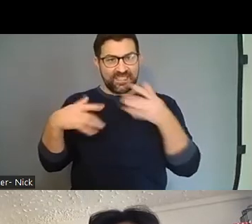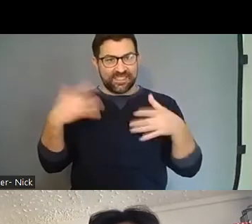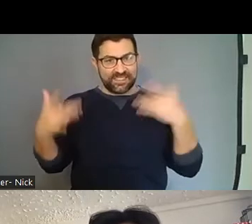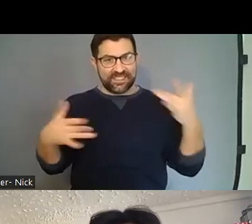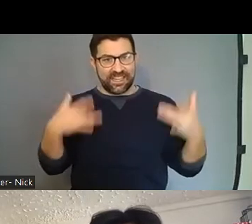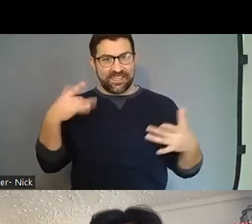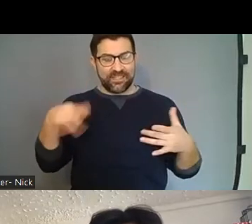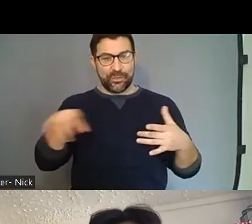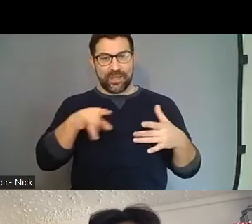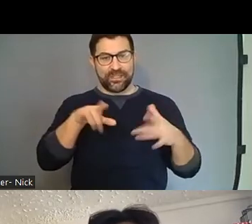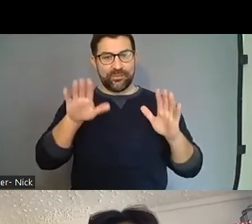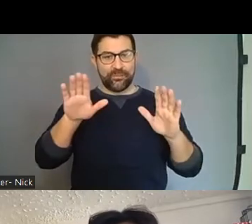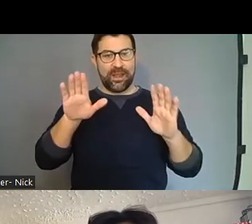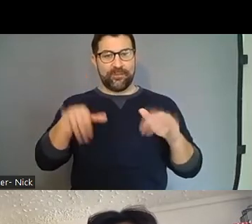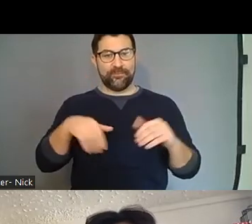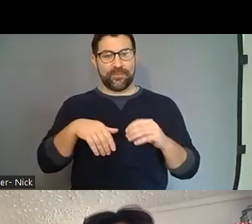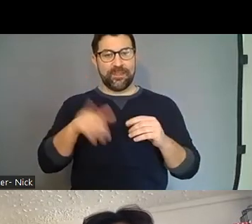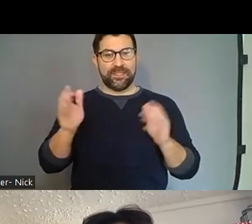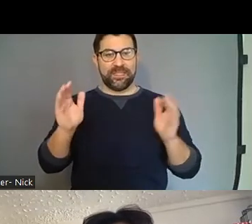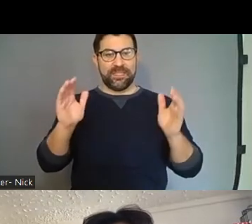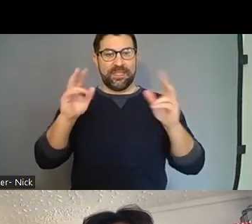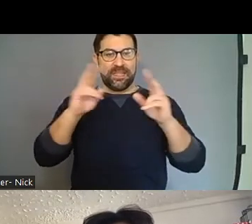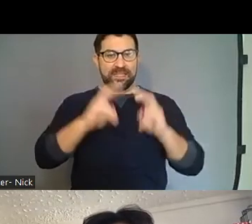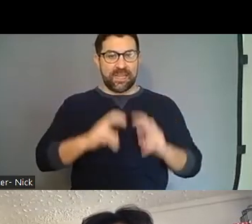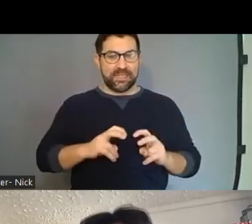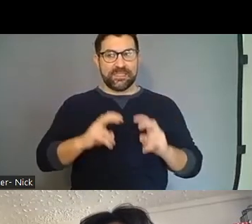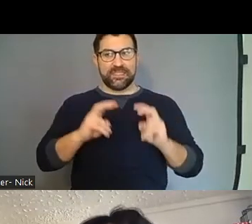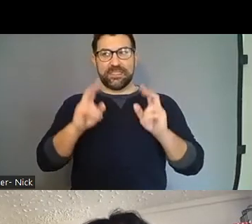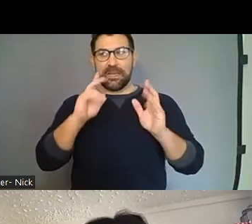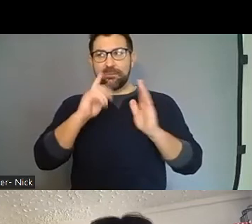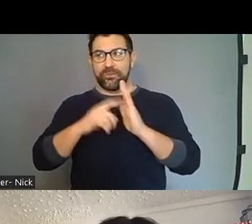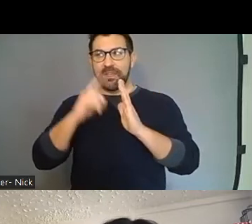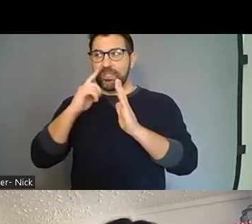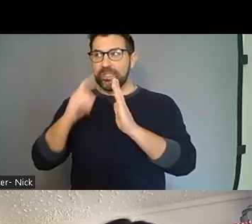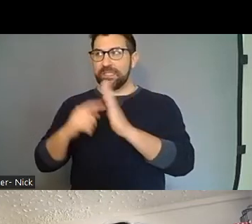you all, these analyses and observations and